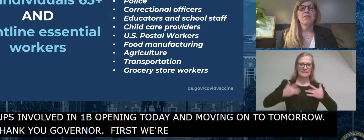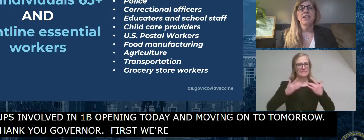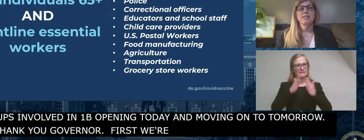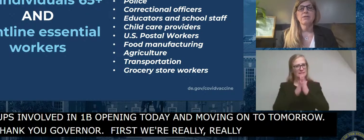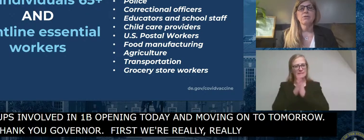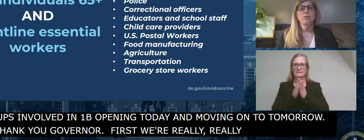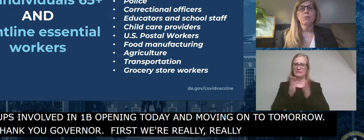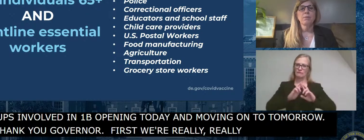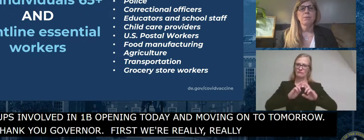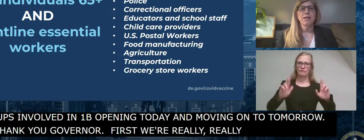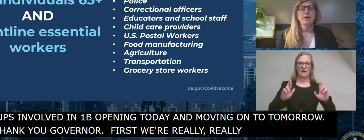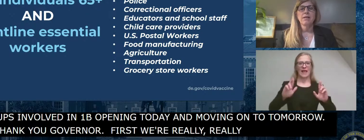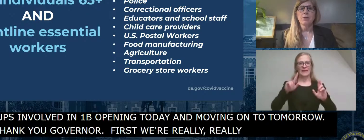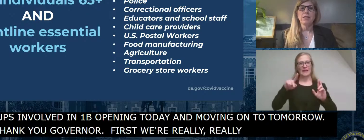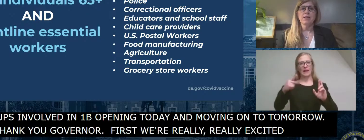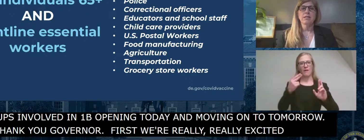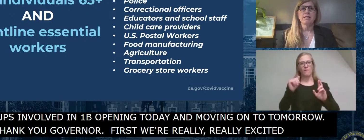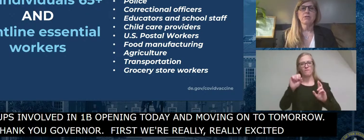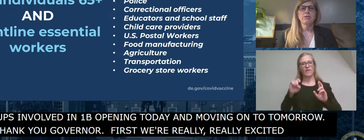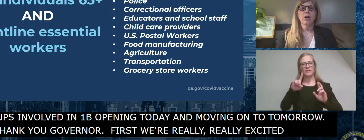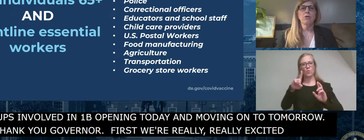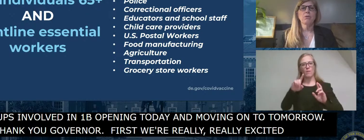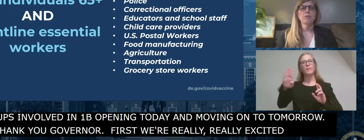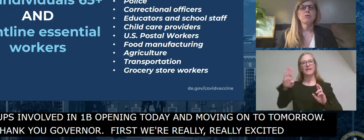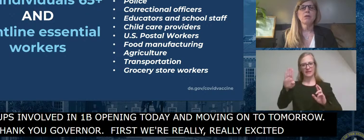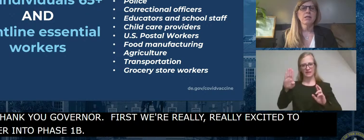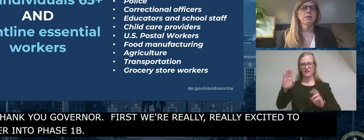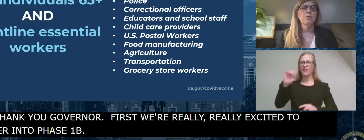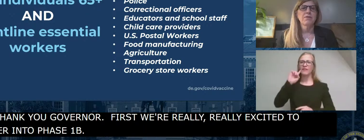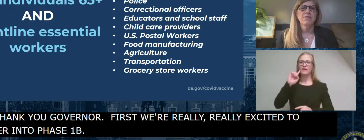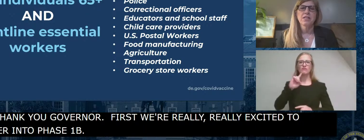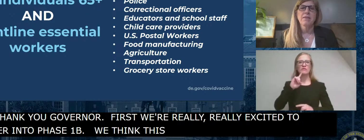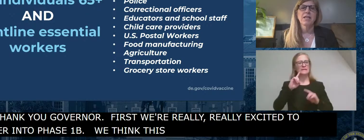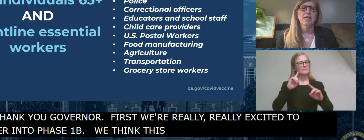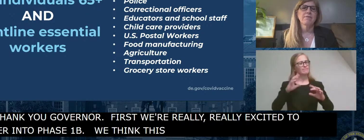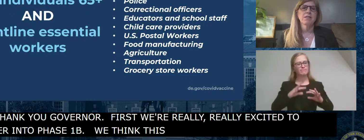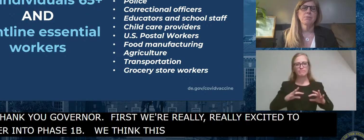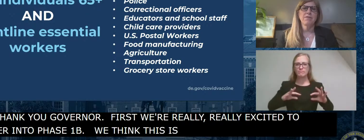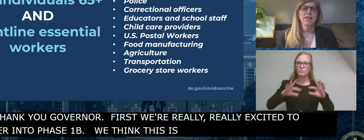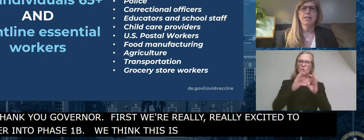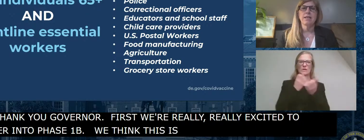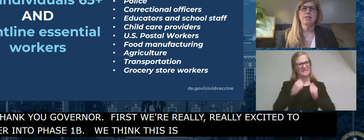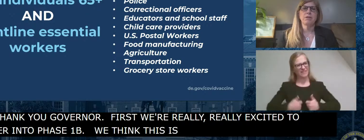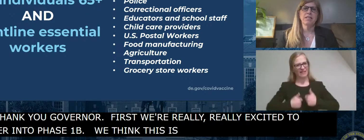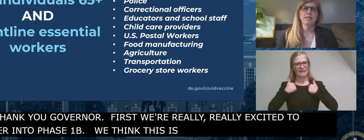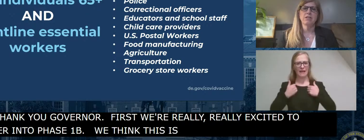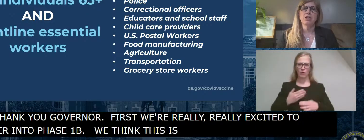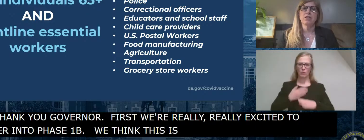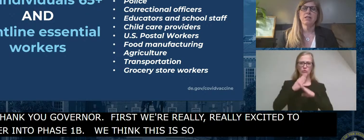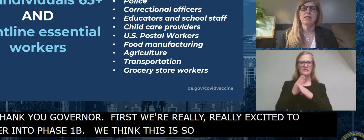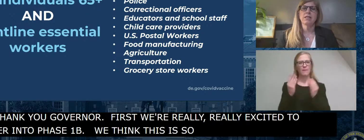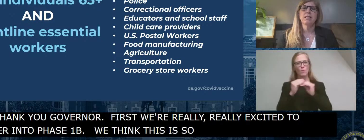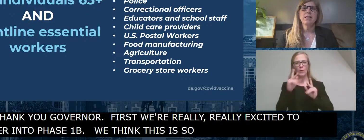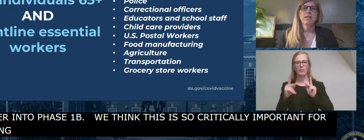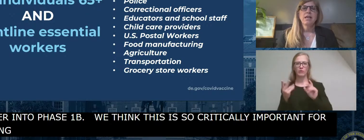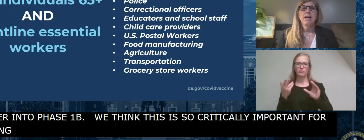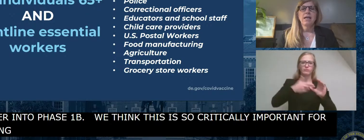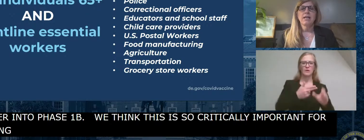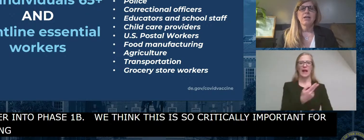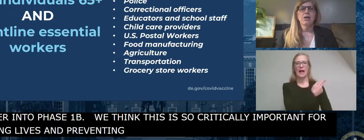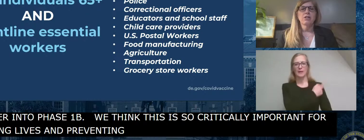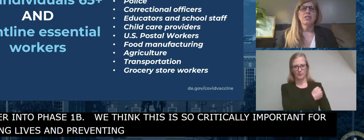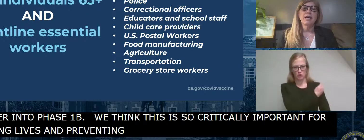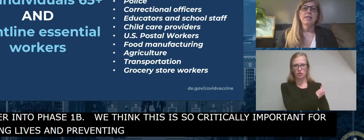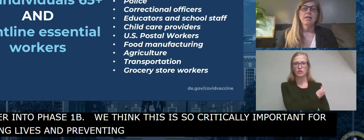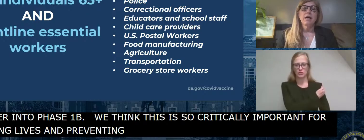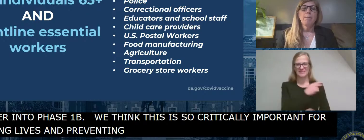into phase 1B. You know, we think this is so critically important for saving lives and preventing hospitalization